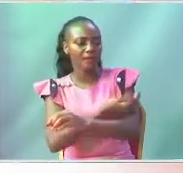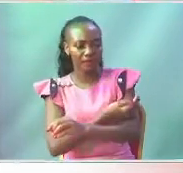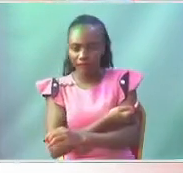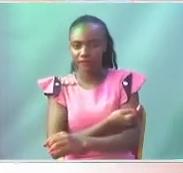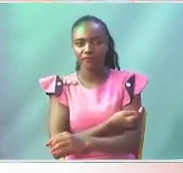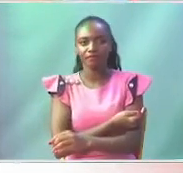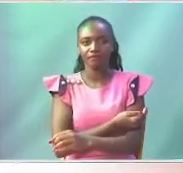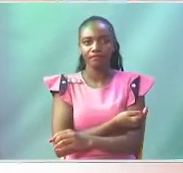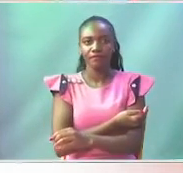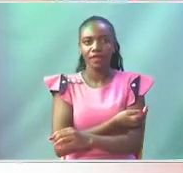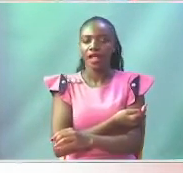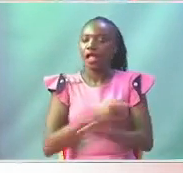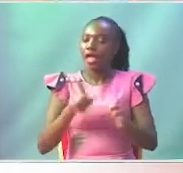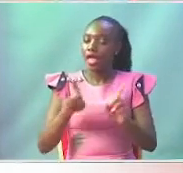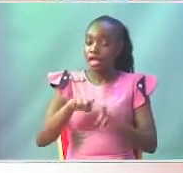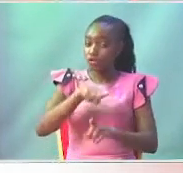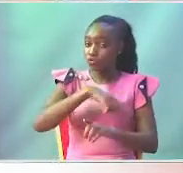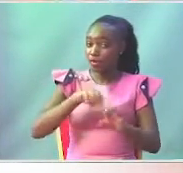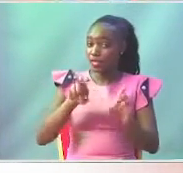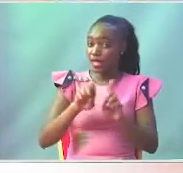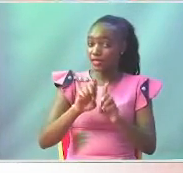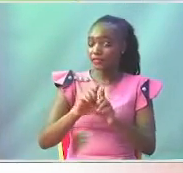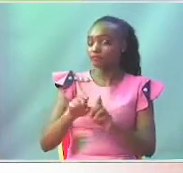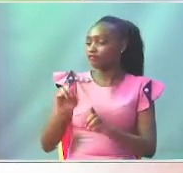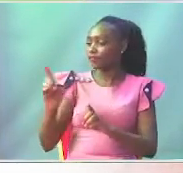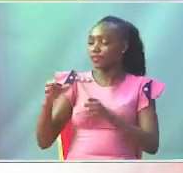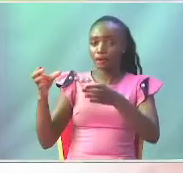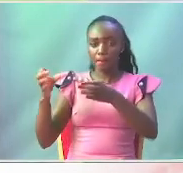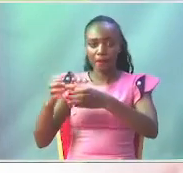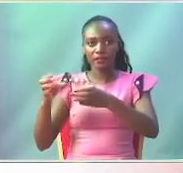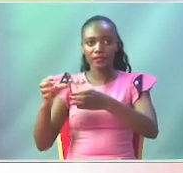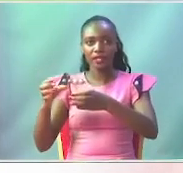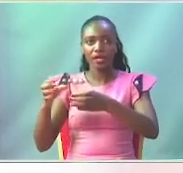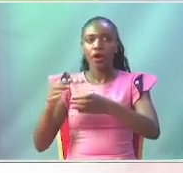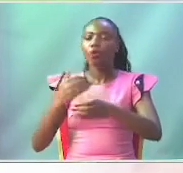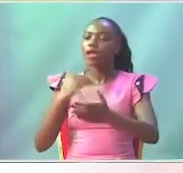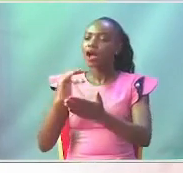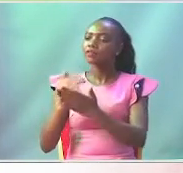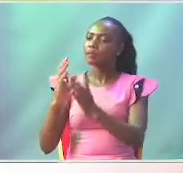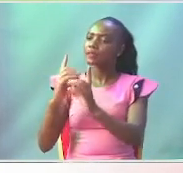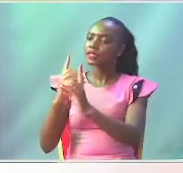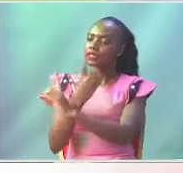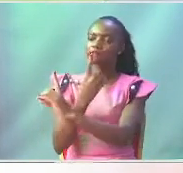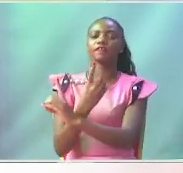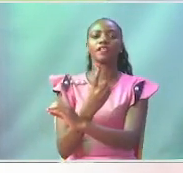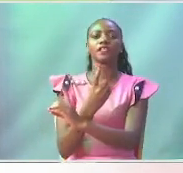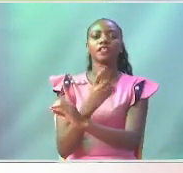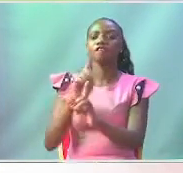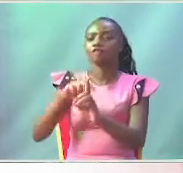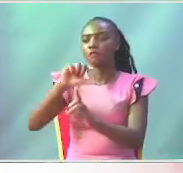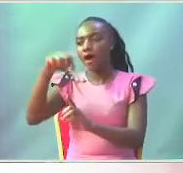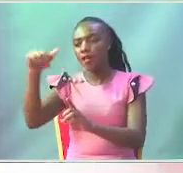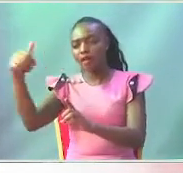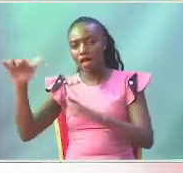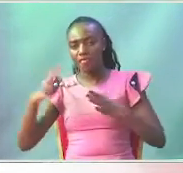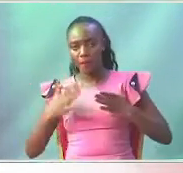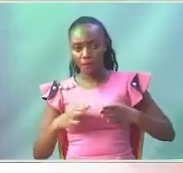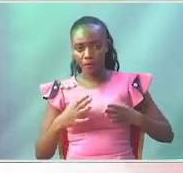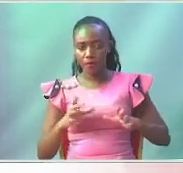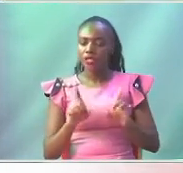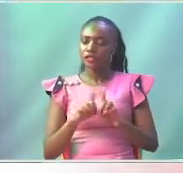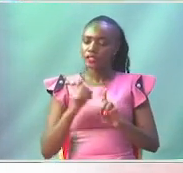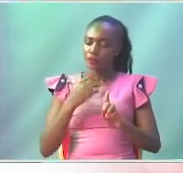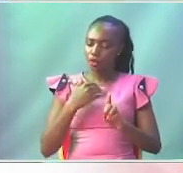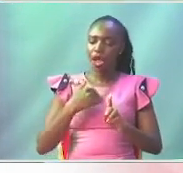of my abilities. We, as the Democratic Party, offer something different from the rest. We offer the